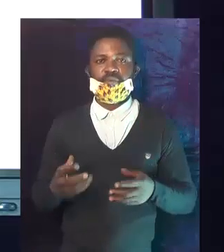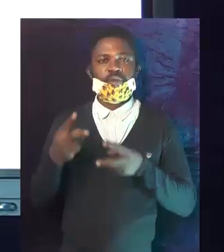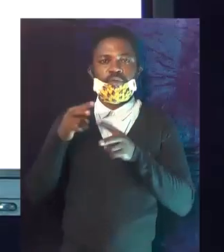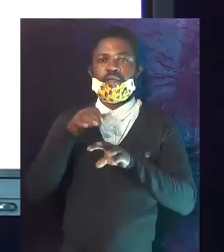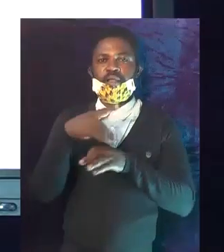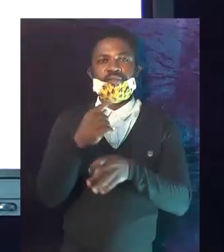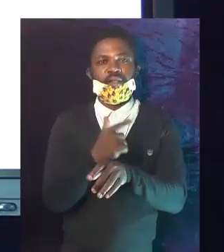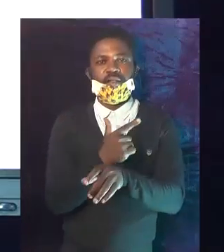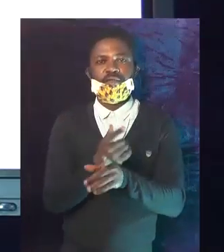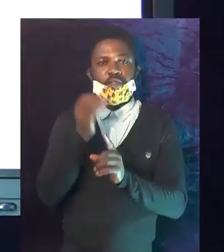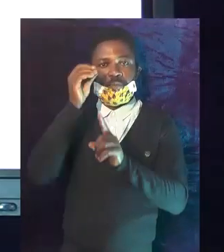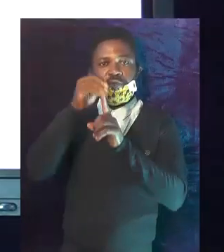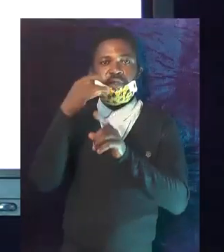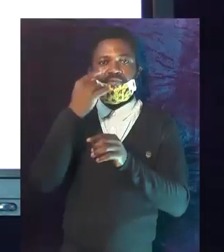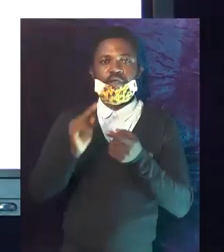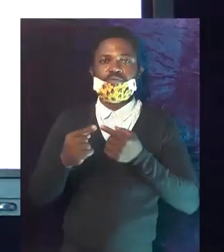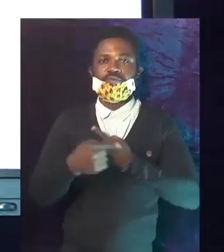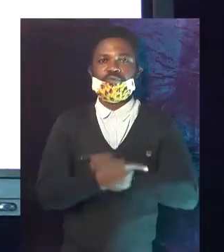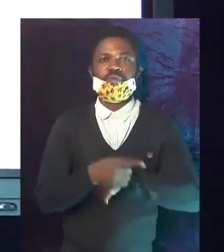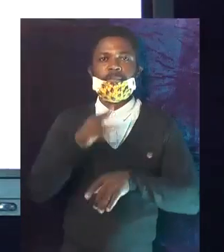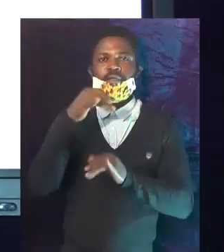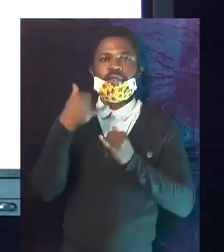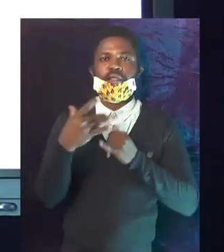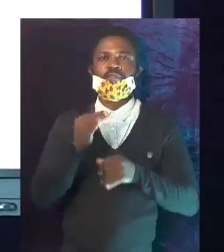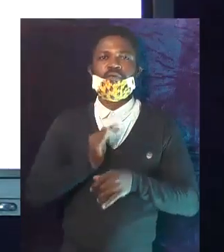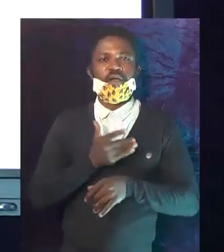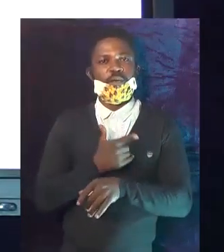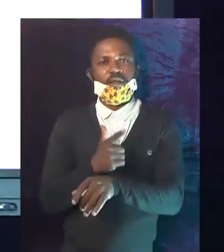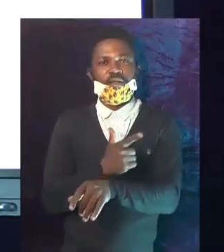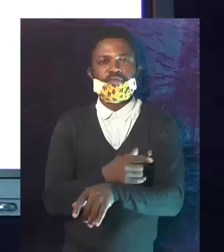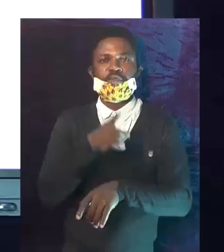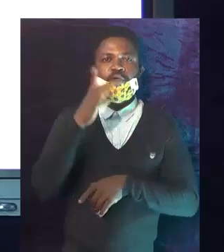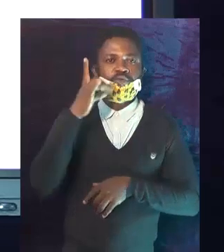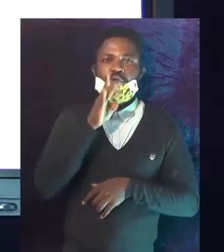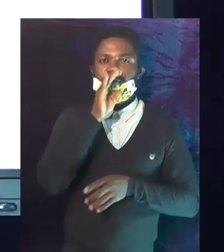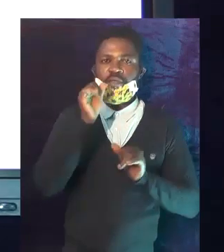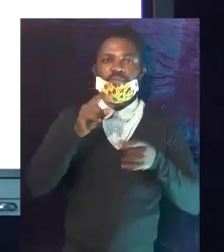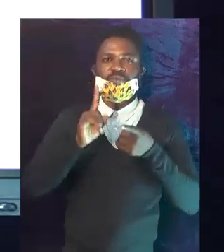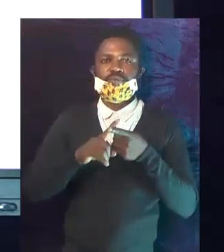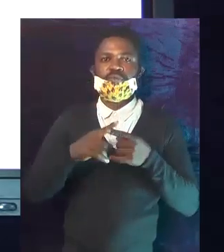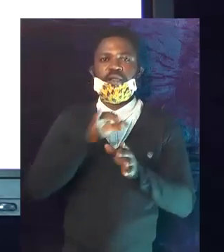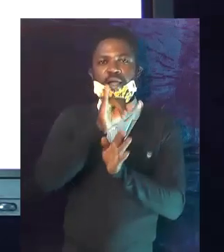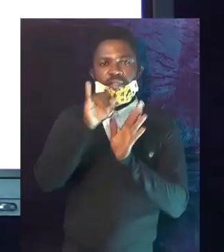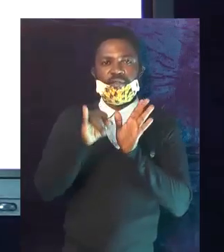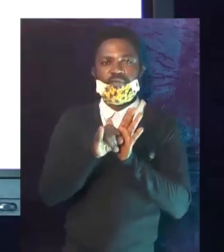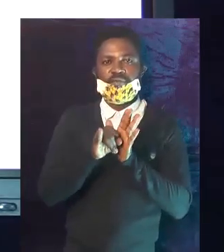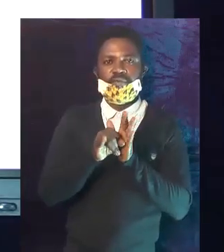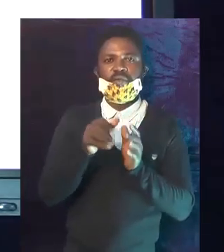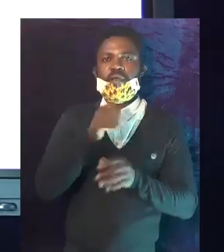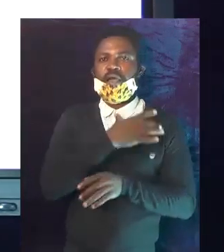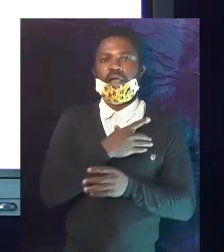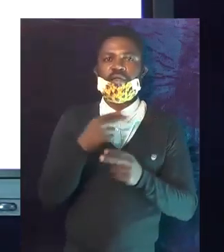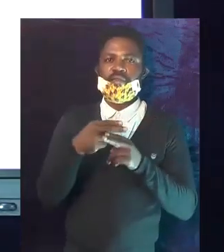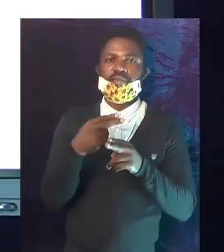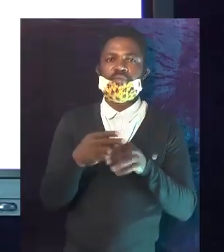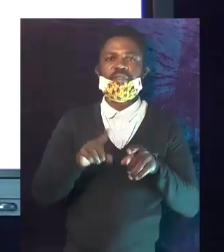Looking at the lesson objectives for today, by the end of our lesson, you should be able to identify and